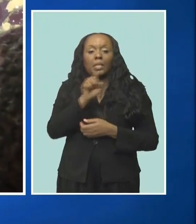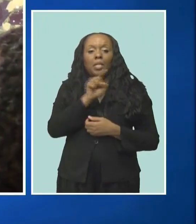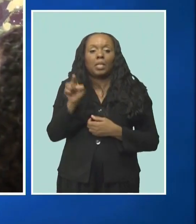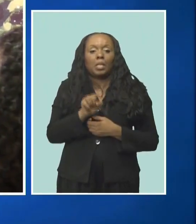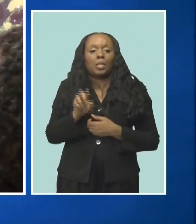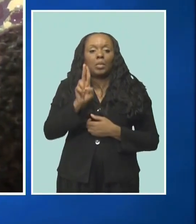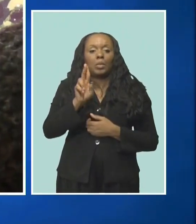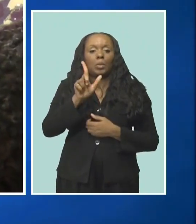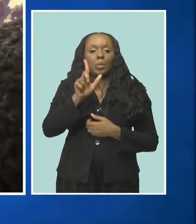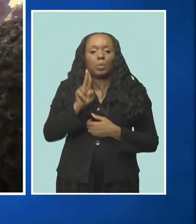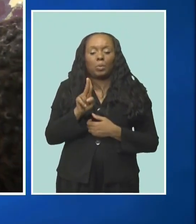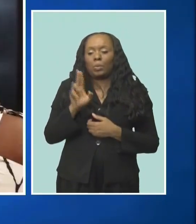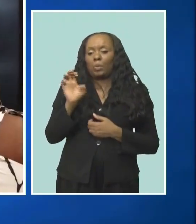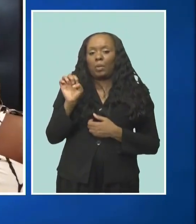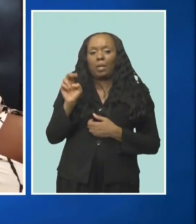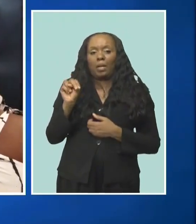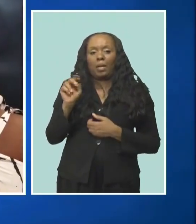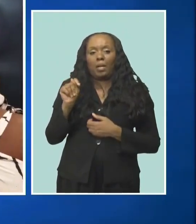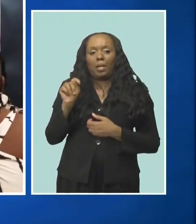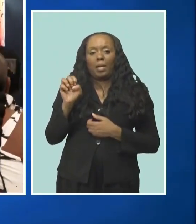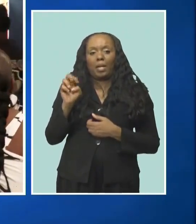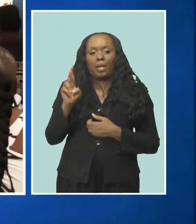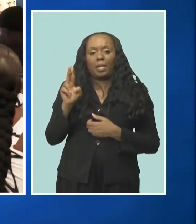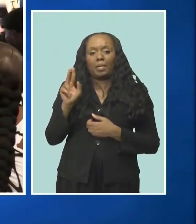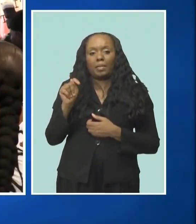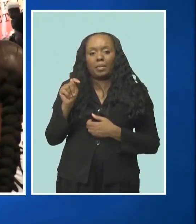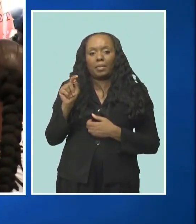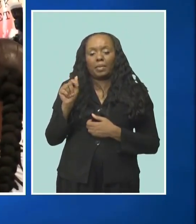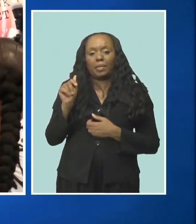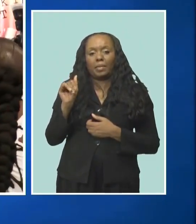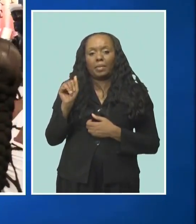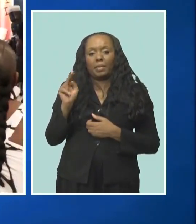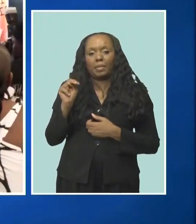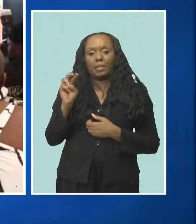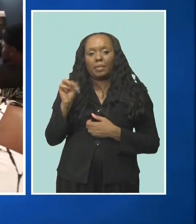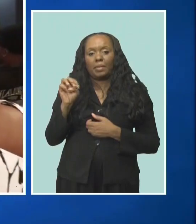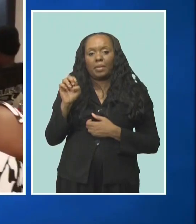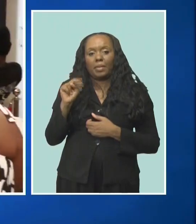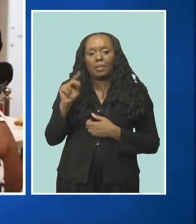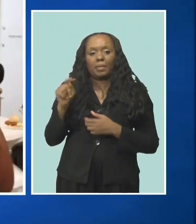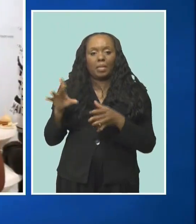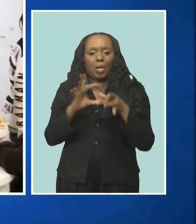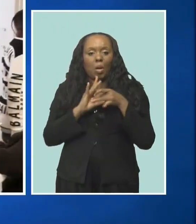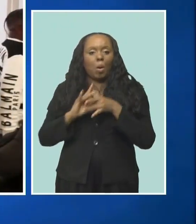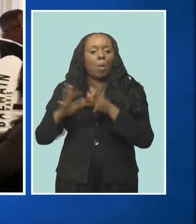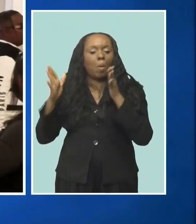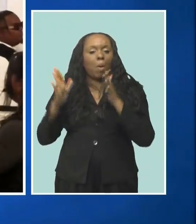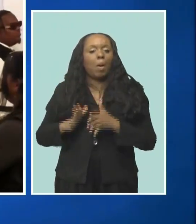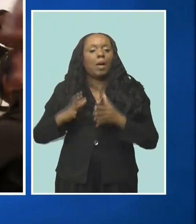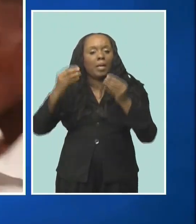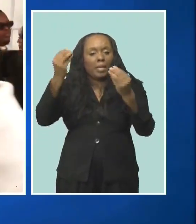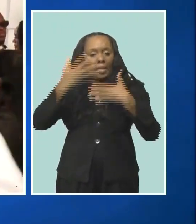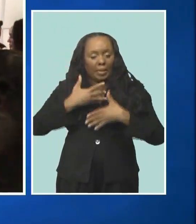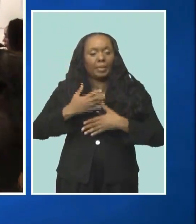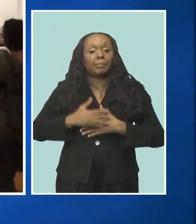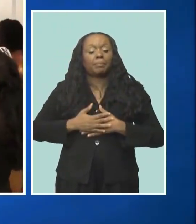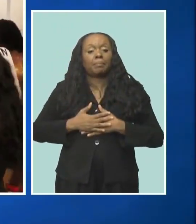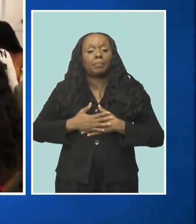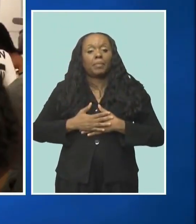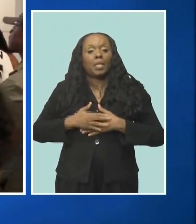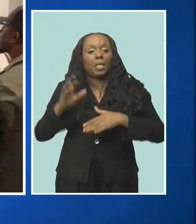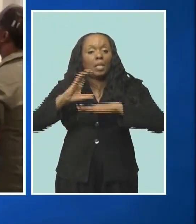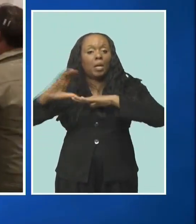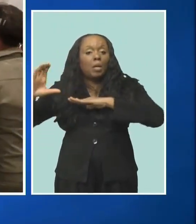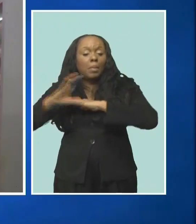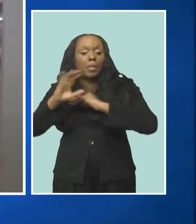is according to Zulu Entertainment Inc. and Caribbean Music Festival events coordinator Tredona Paris. She says with